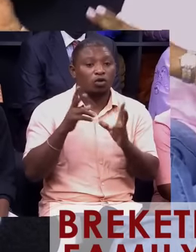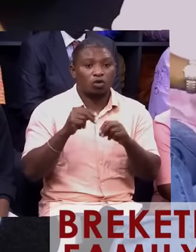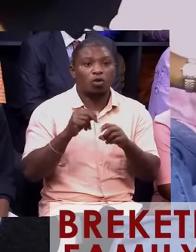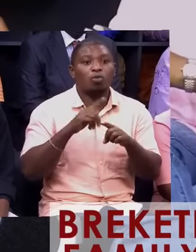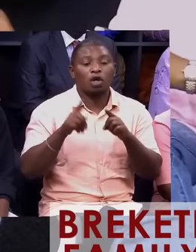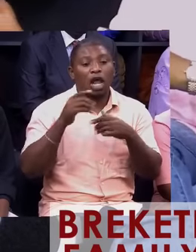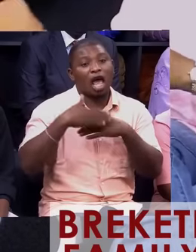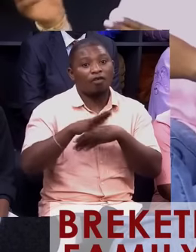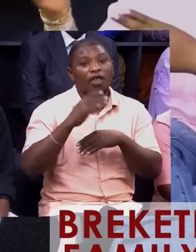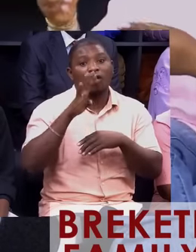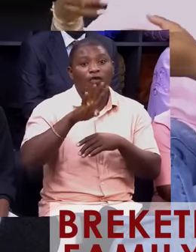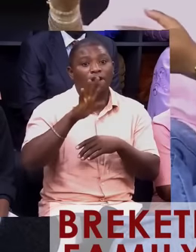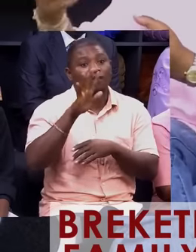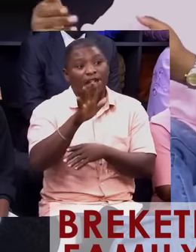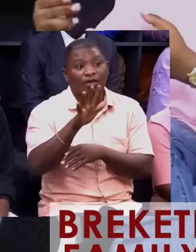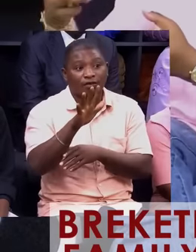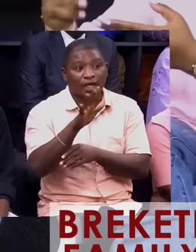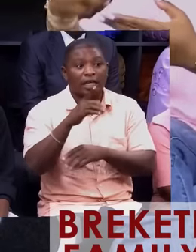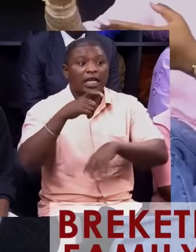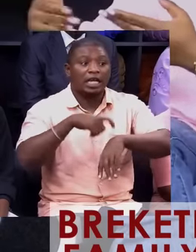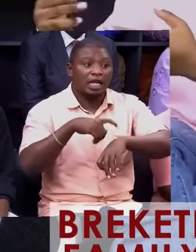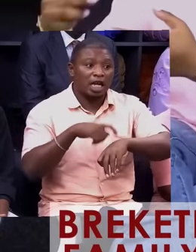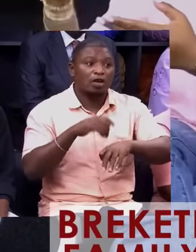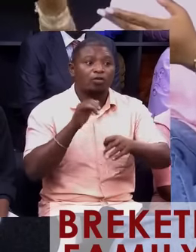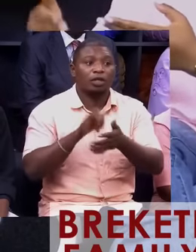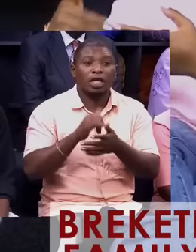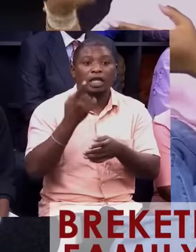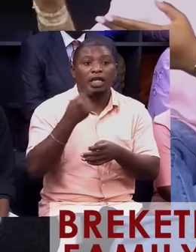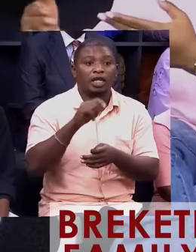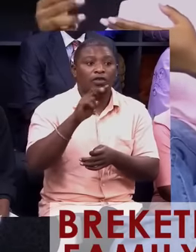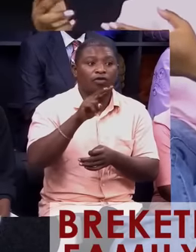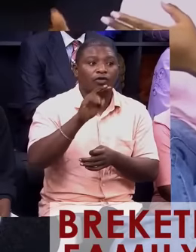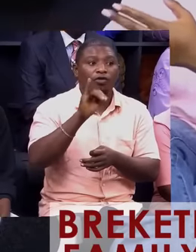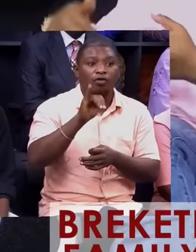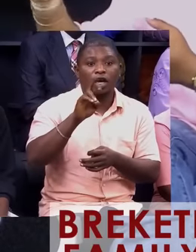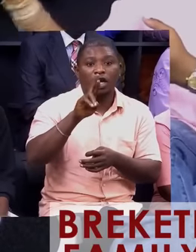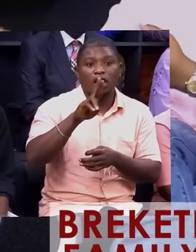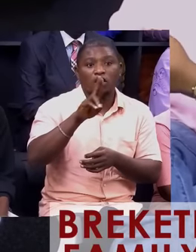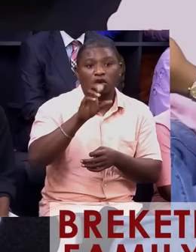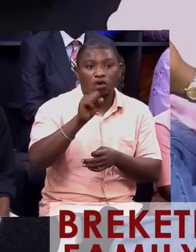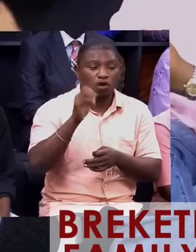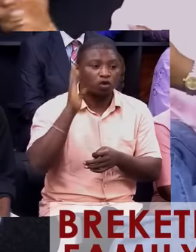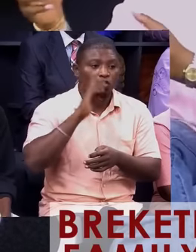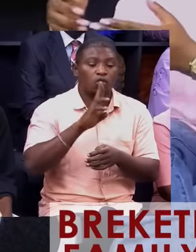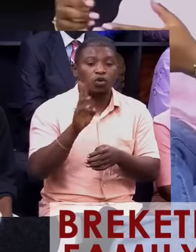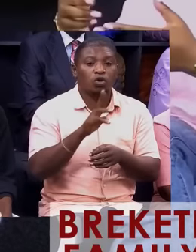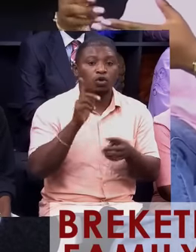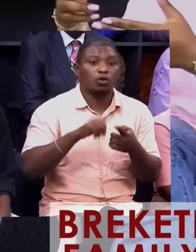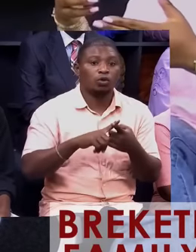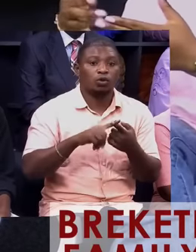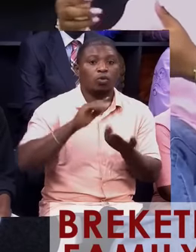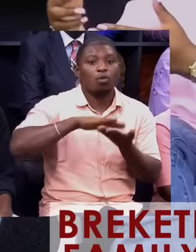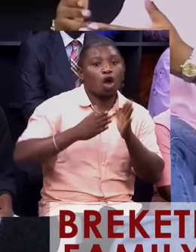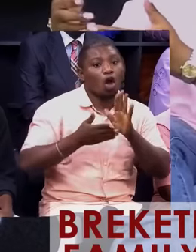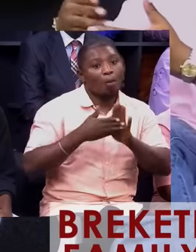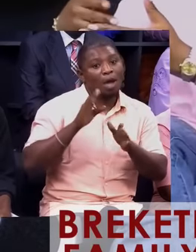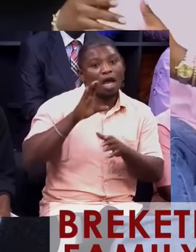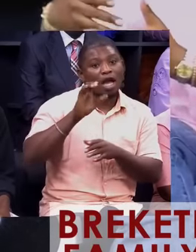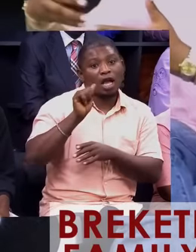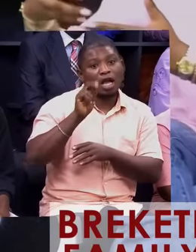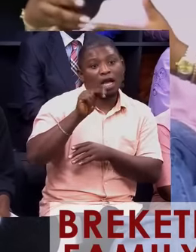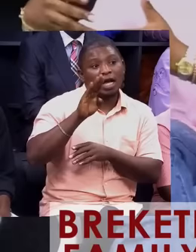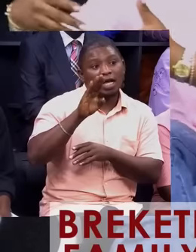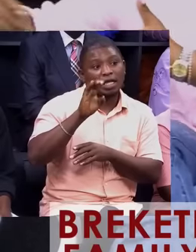after 45 the time that the virus will use to mutate into a cancer is